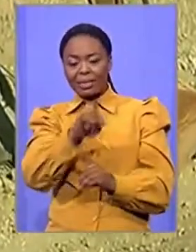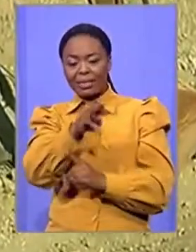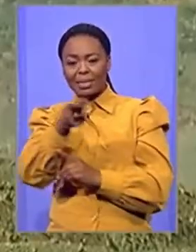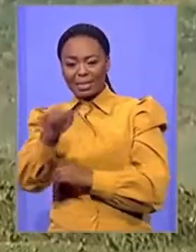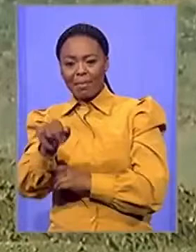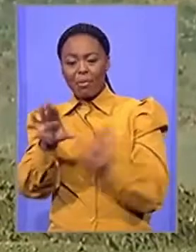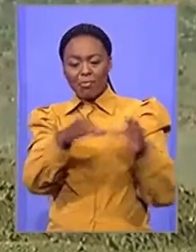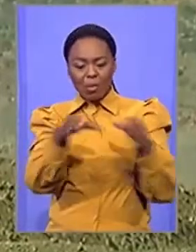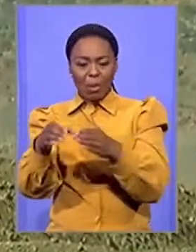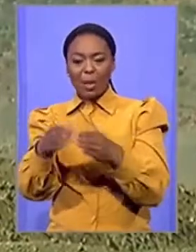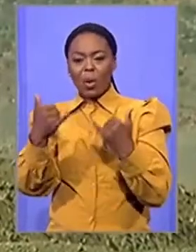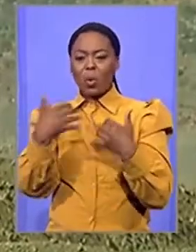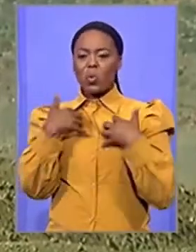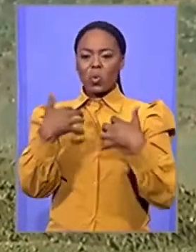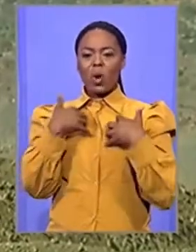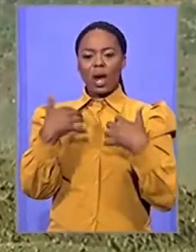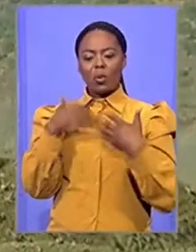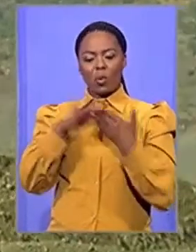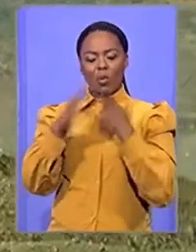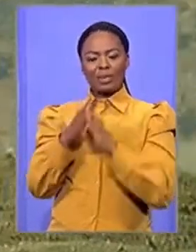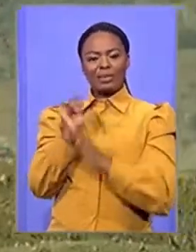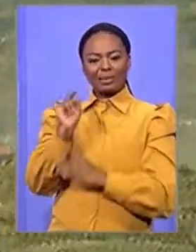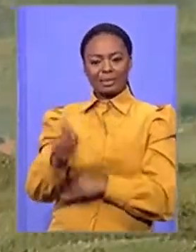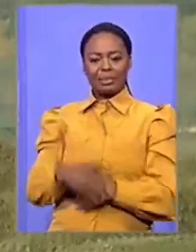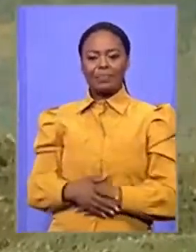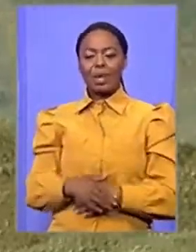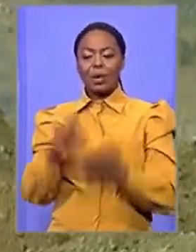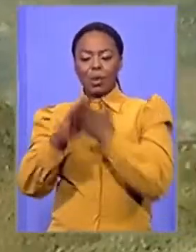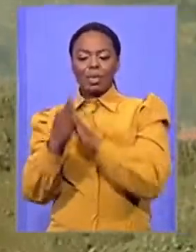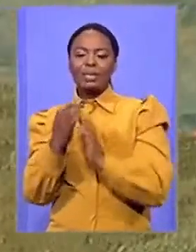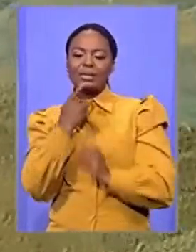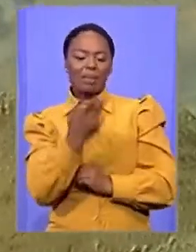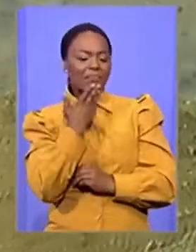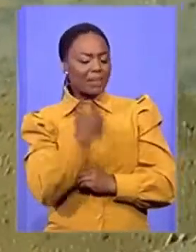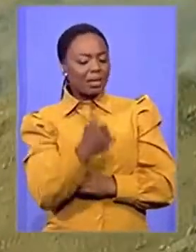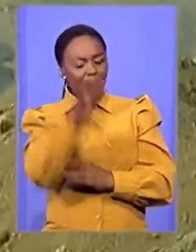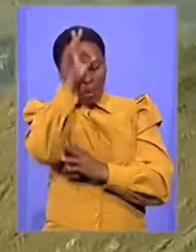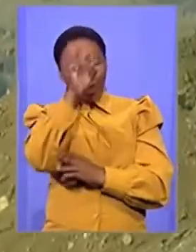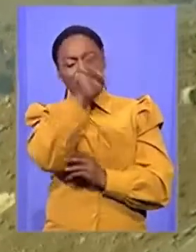go tswa ka metseng ya Appel ba dirile boipiletso go maphodisa gore ba tiiše